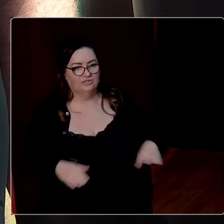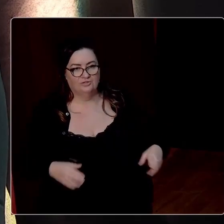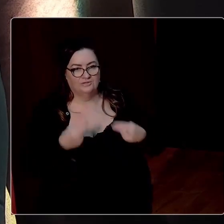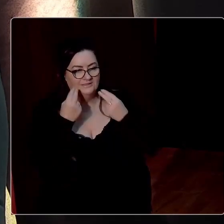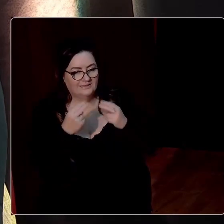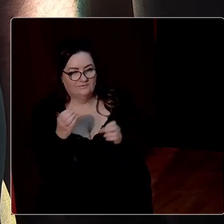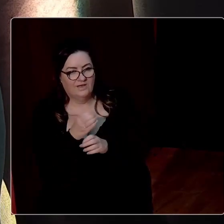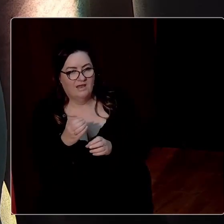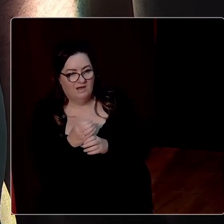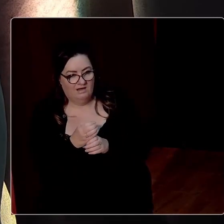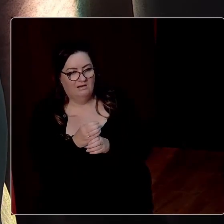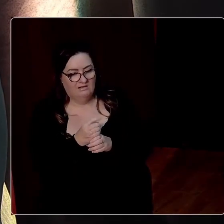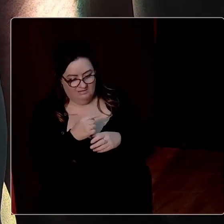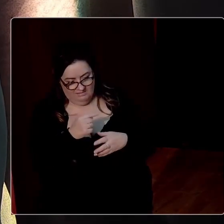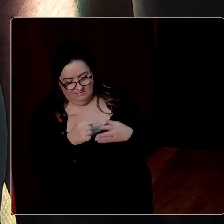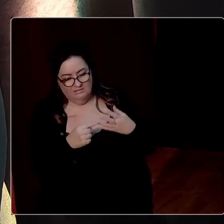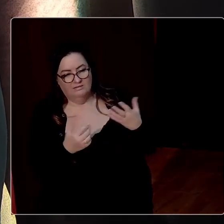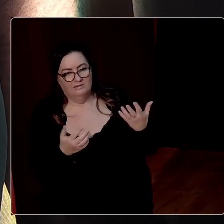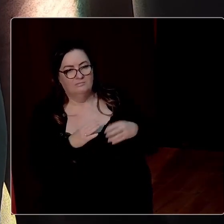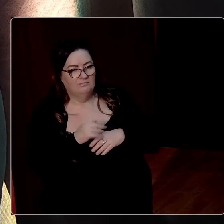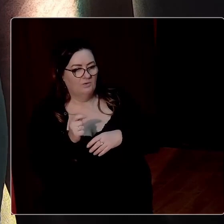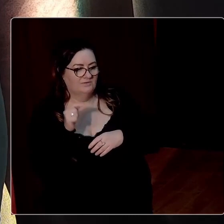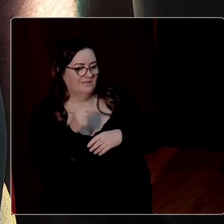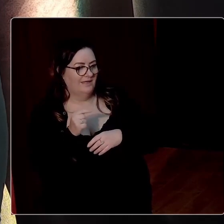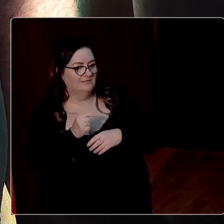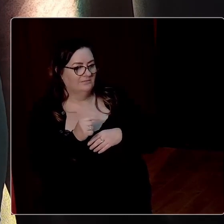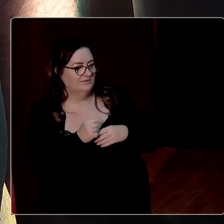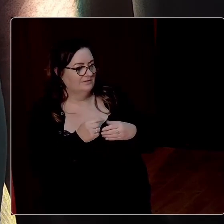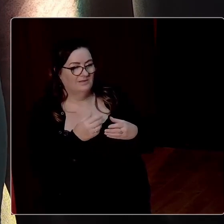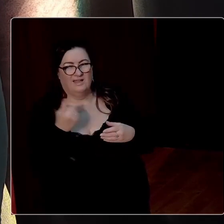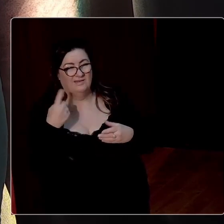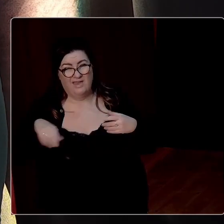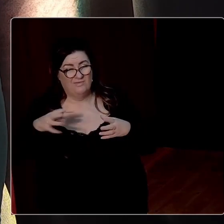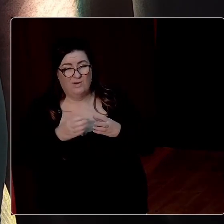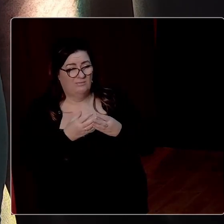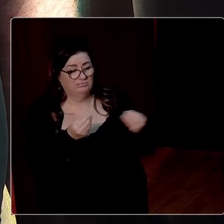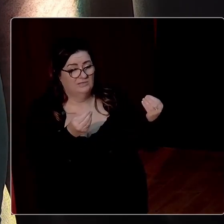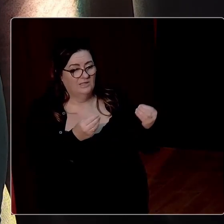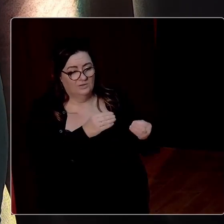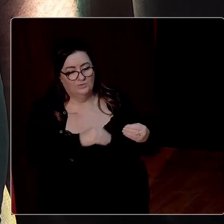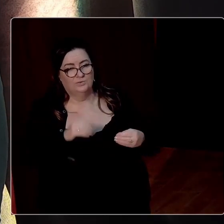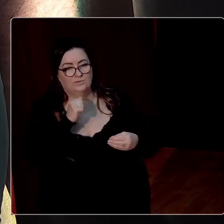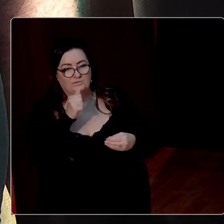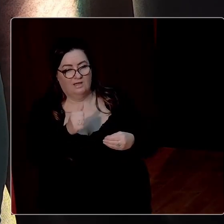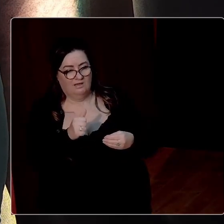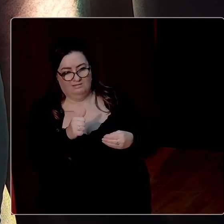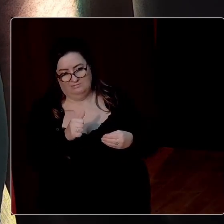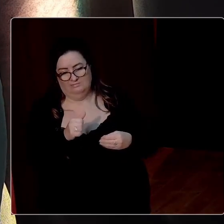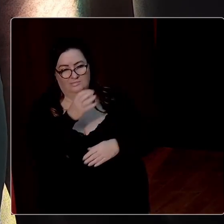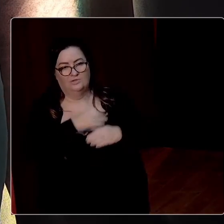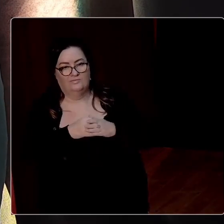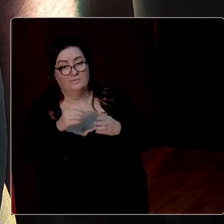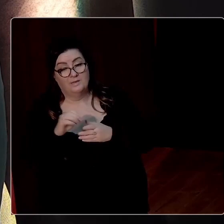children in need of care, most of that was devolved almost everywhere to non-state actors. They may have